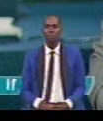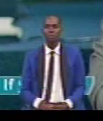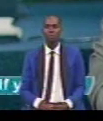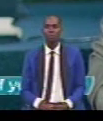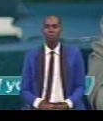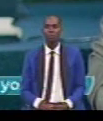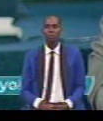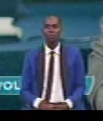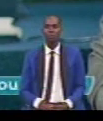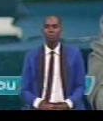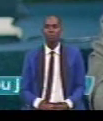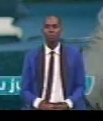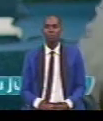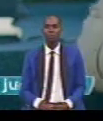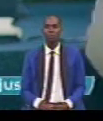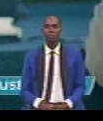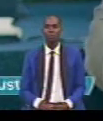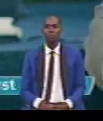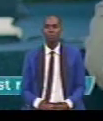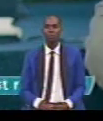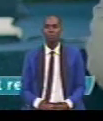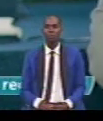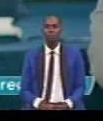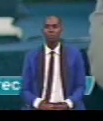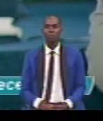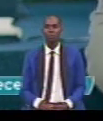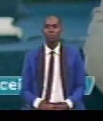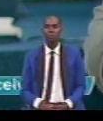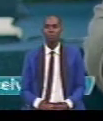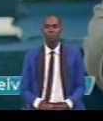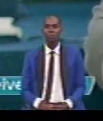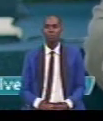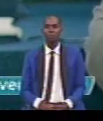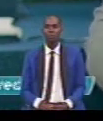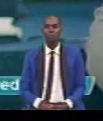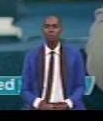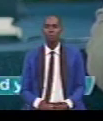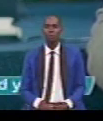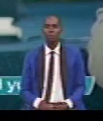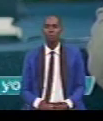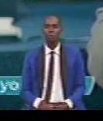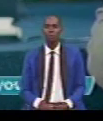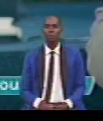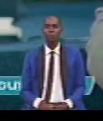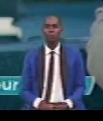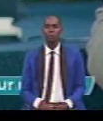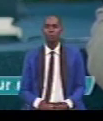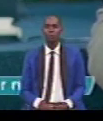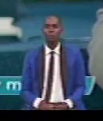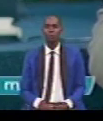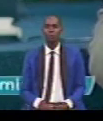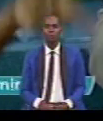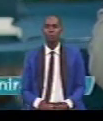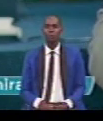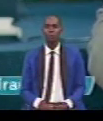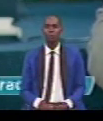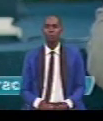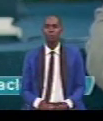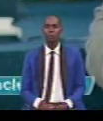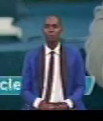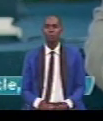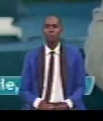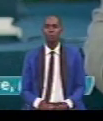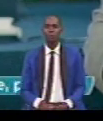abana muchte prepare ine ofo na ile kunganda the following day twafu mangalero crusade yapwa the